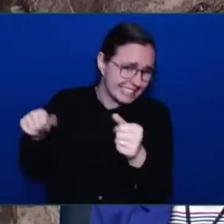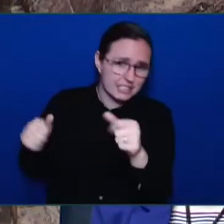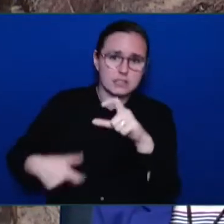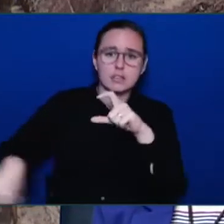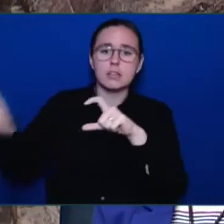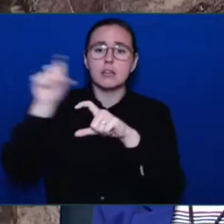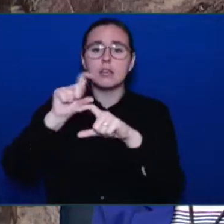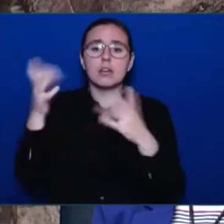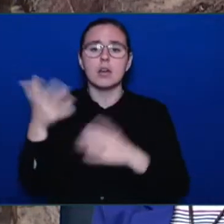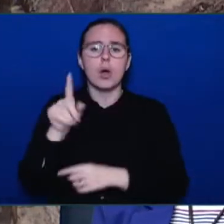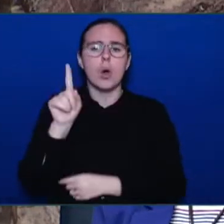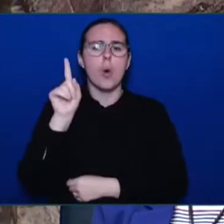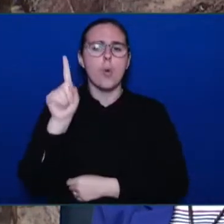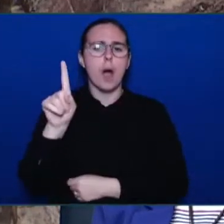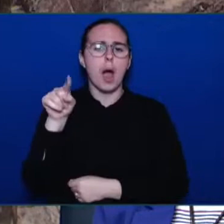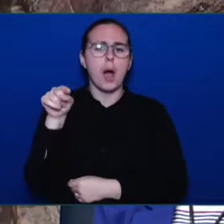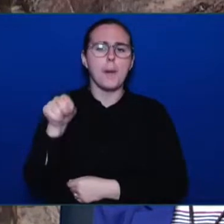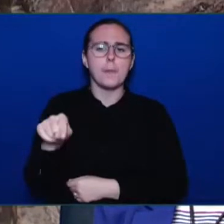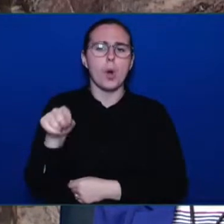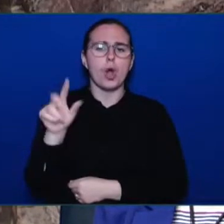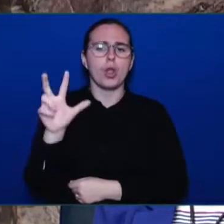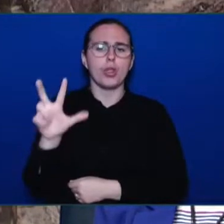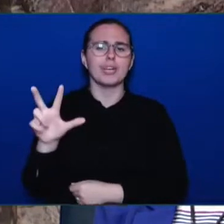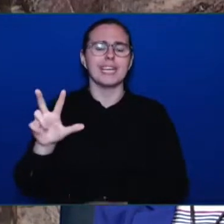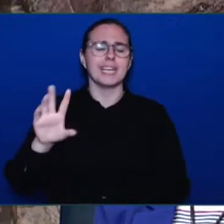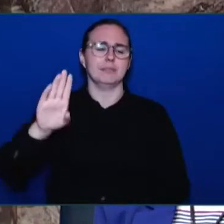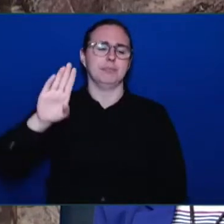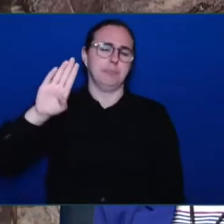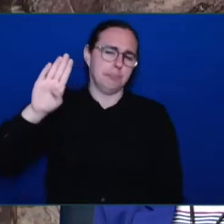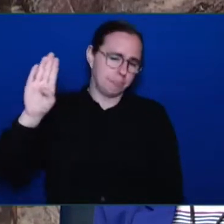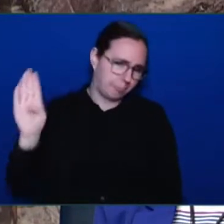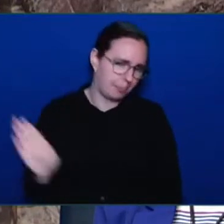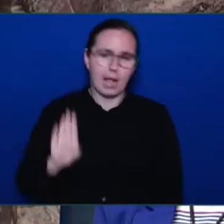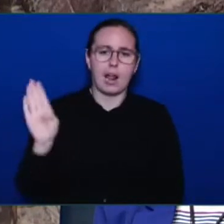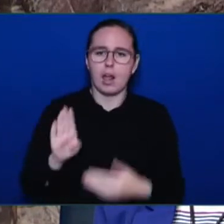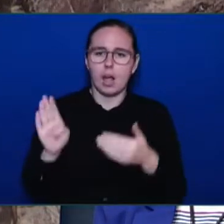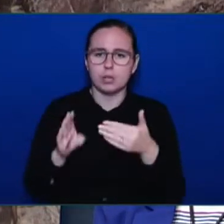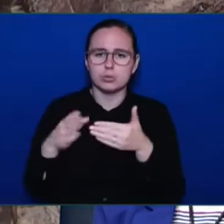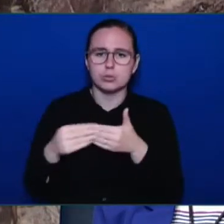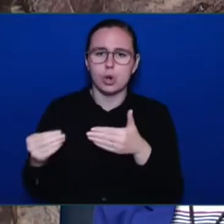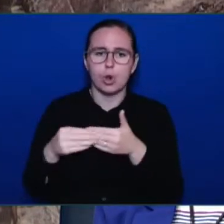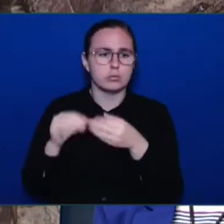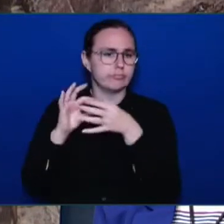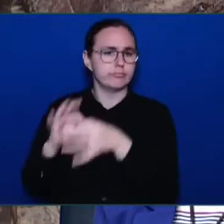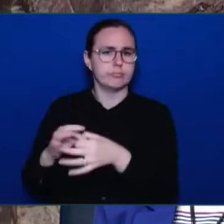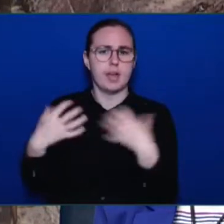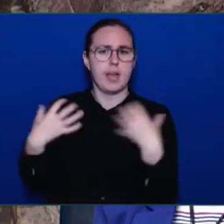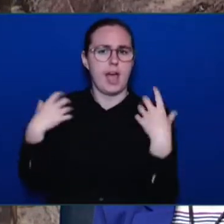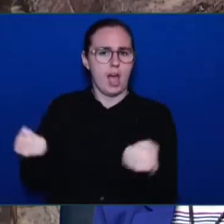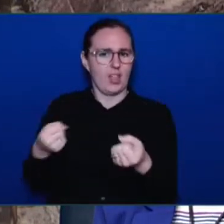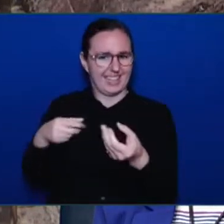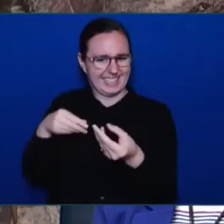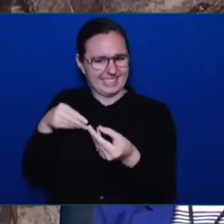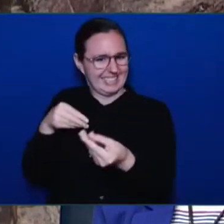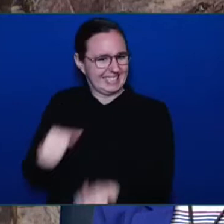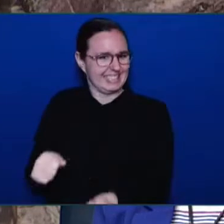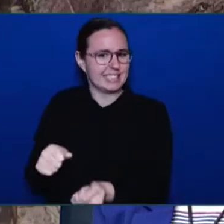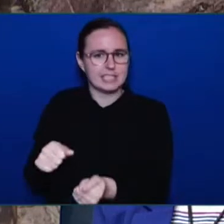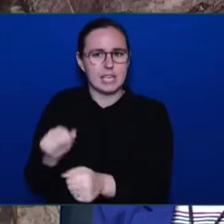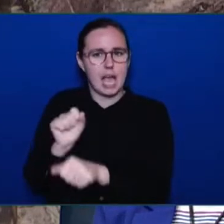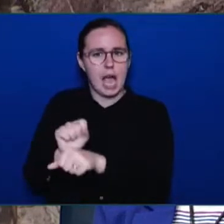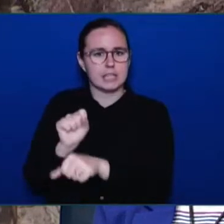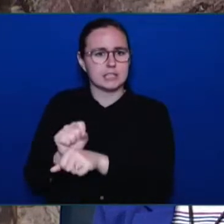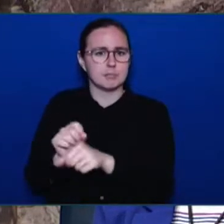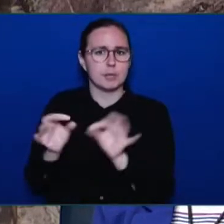billion on health administration. And the minister can hold up his hands and complain all he wants. And he wants to talk